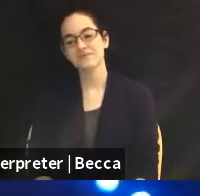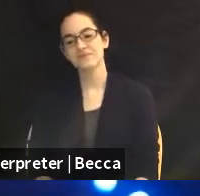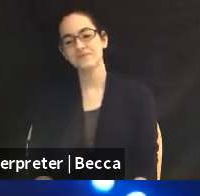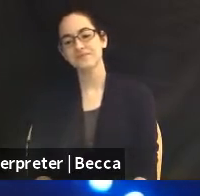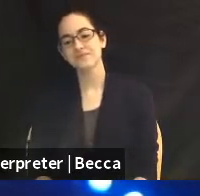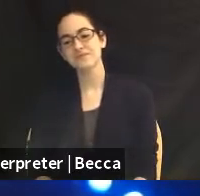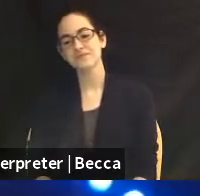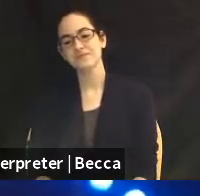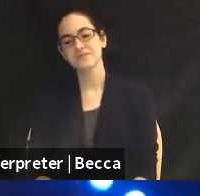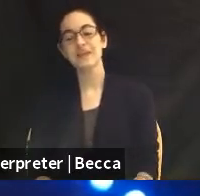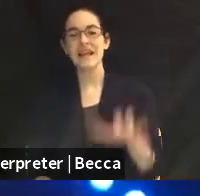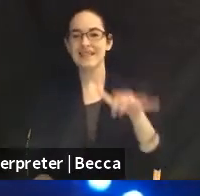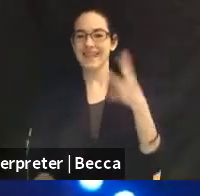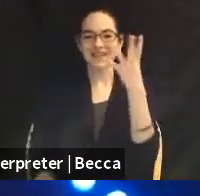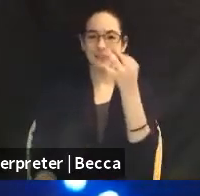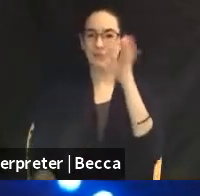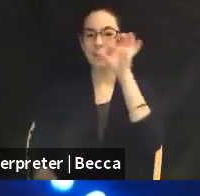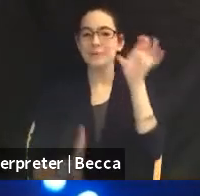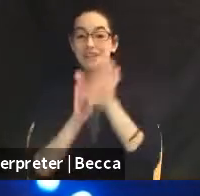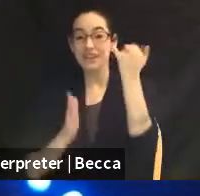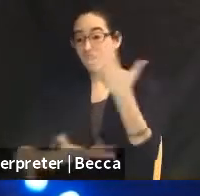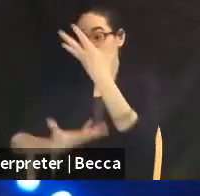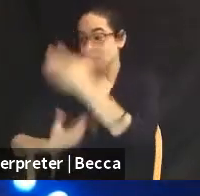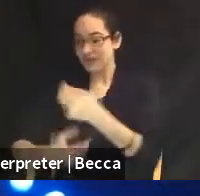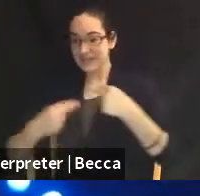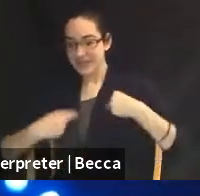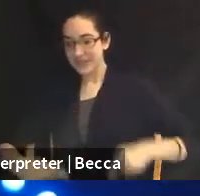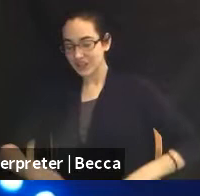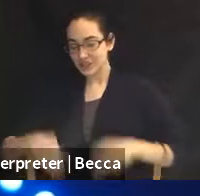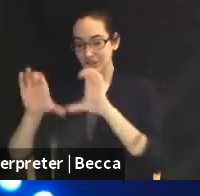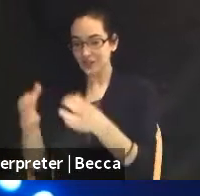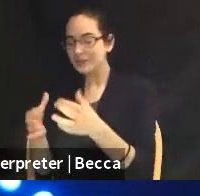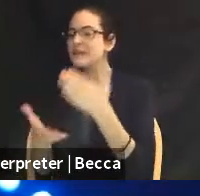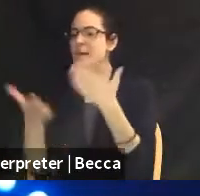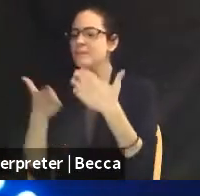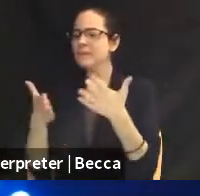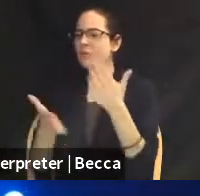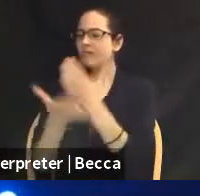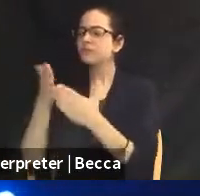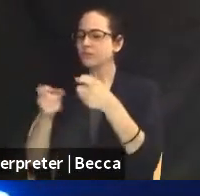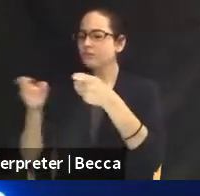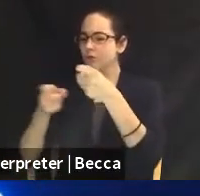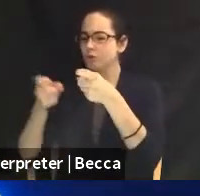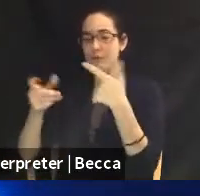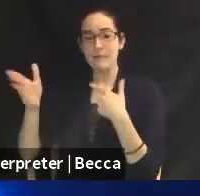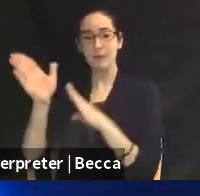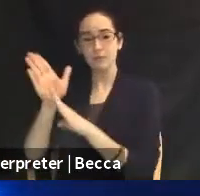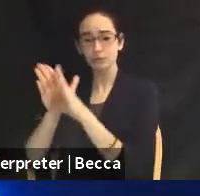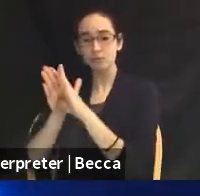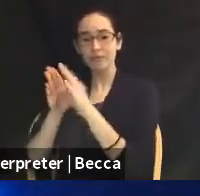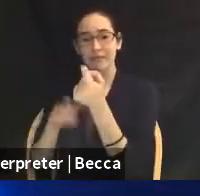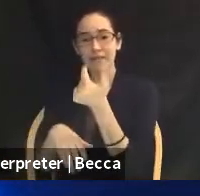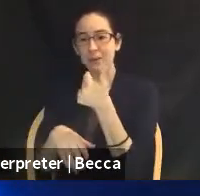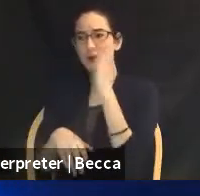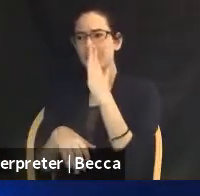right? Like if you put your trust in humans, what you're doing is, yeah, there might be a little bit of rain, and you might grow a little bit, but you're surrounded by